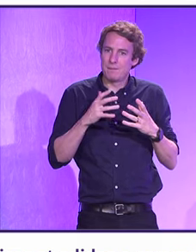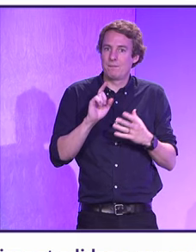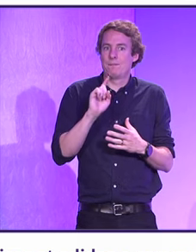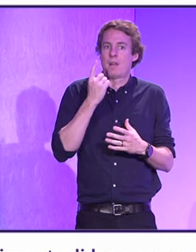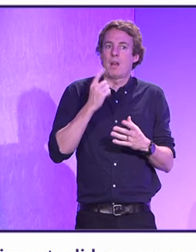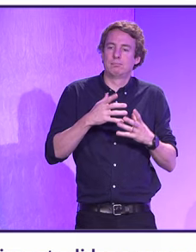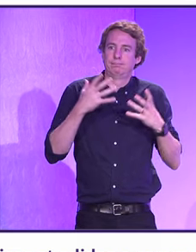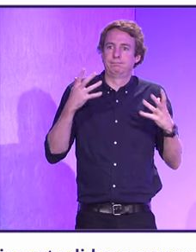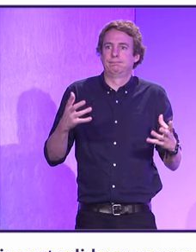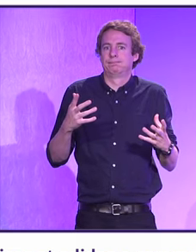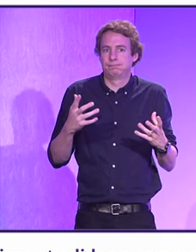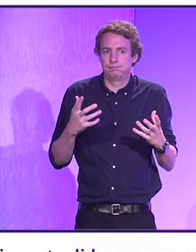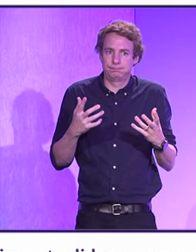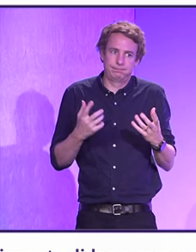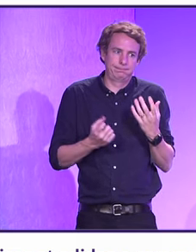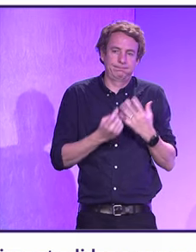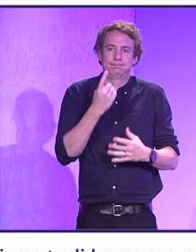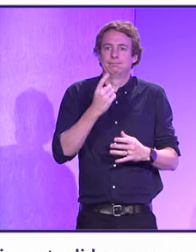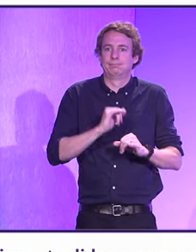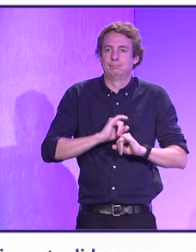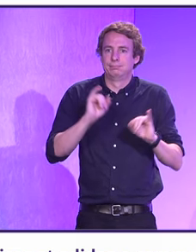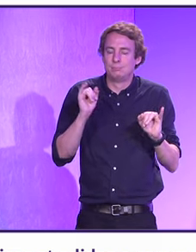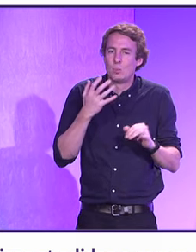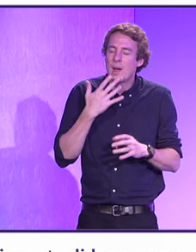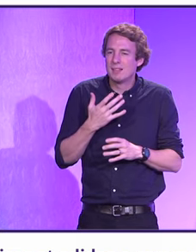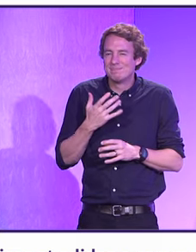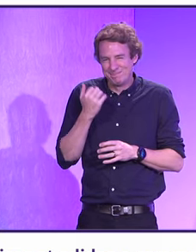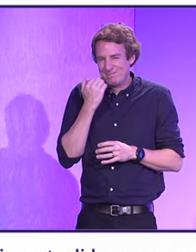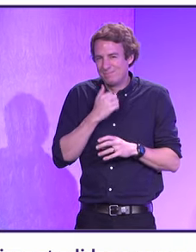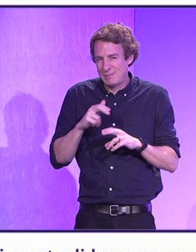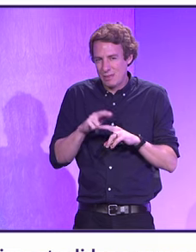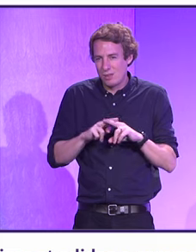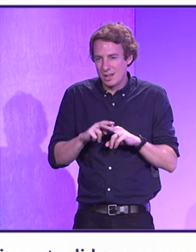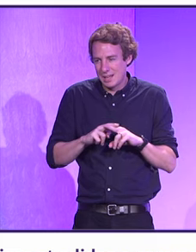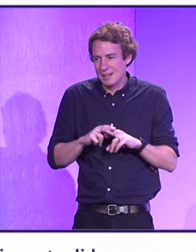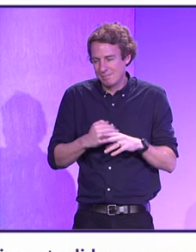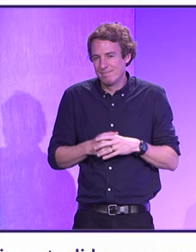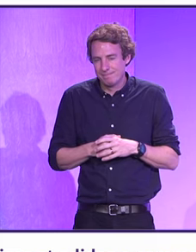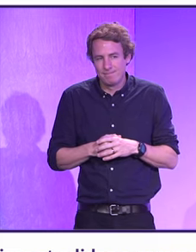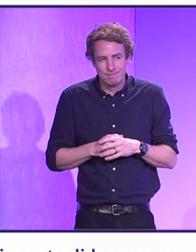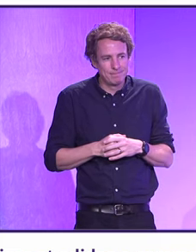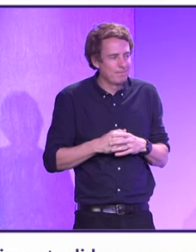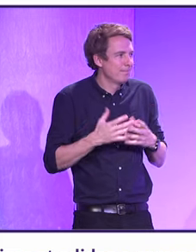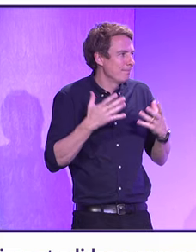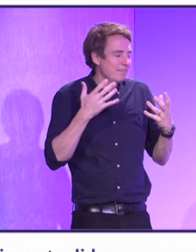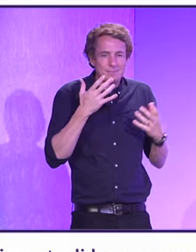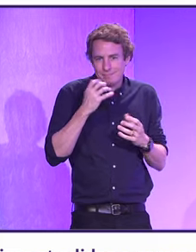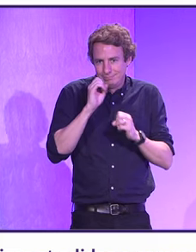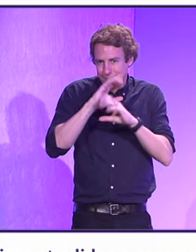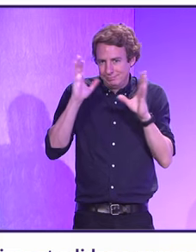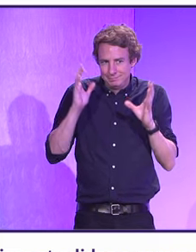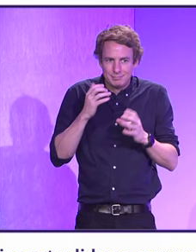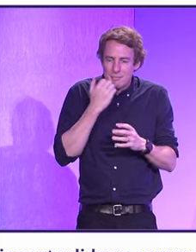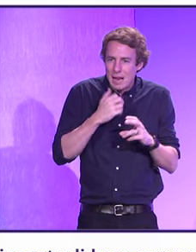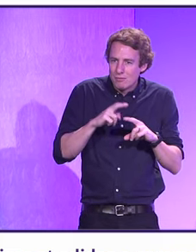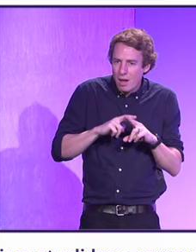until we got the first major incident exactly on the Black Friday. And the Black Friday for Adidas is one of the huge or